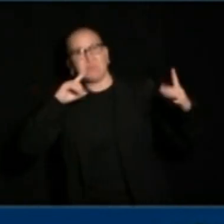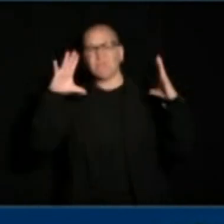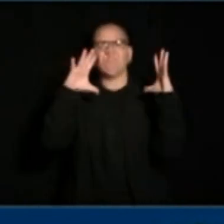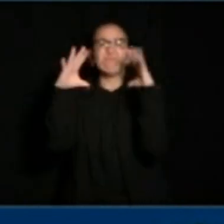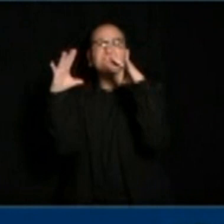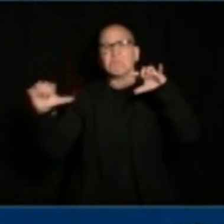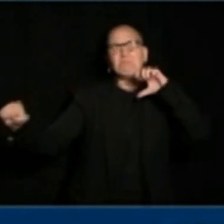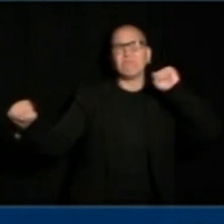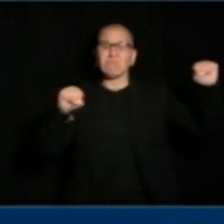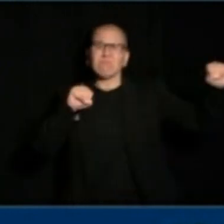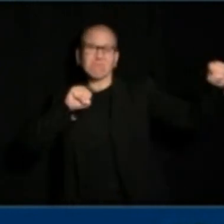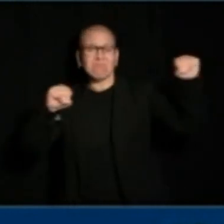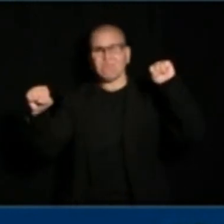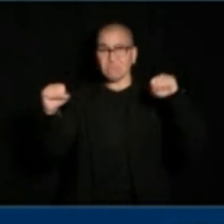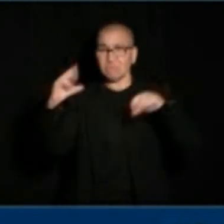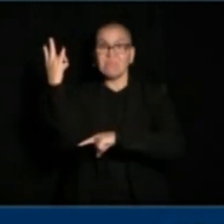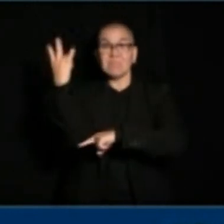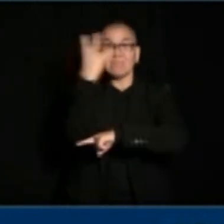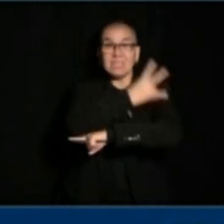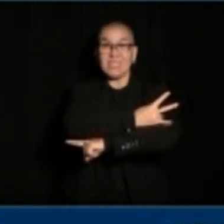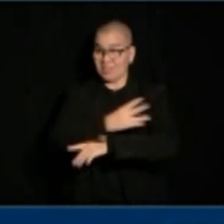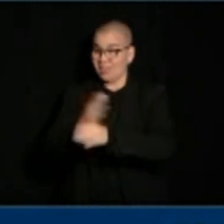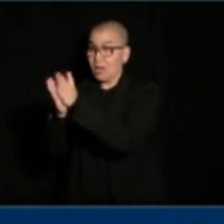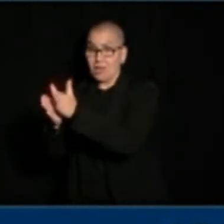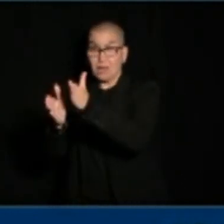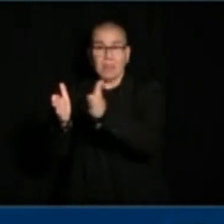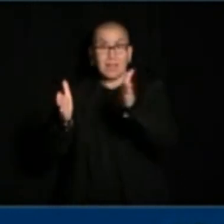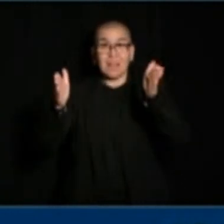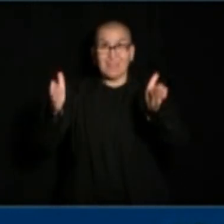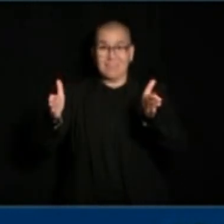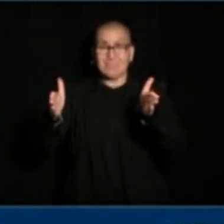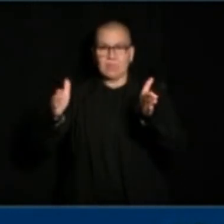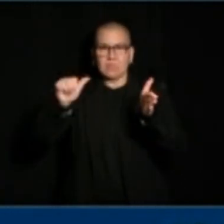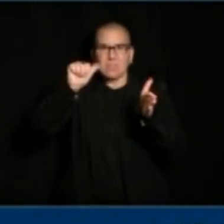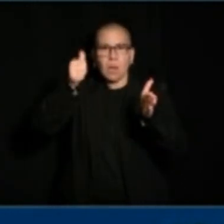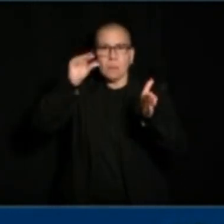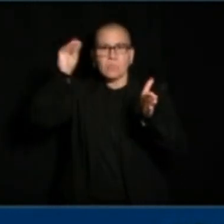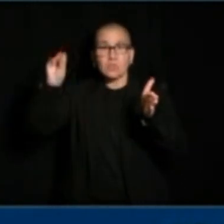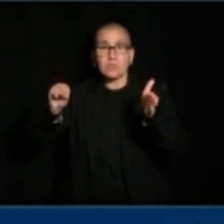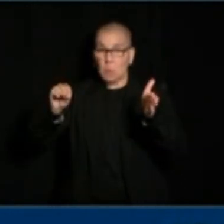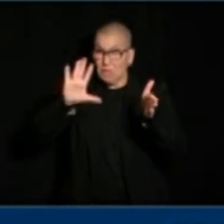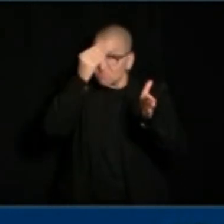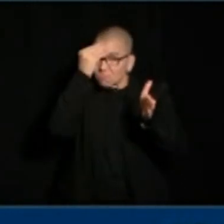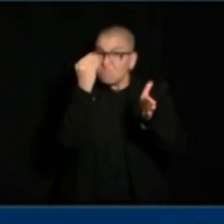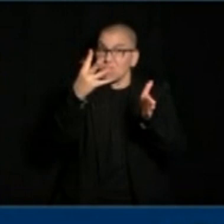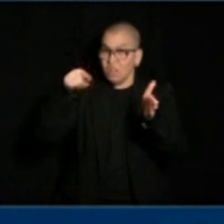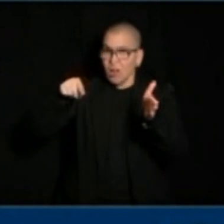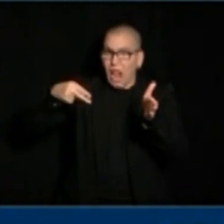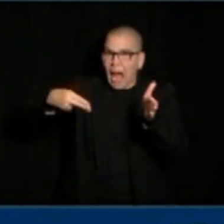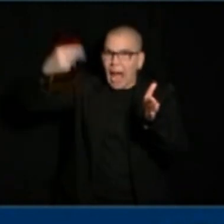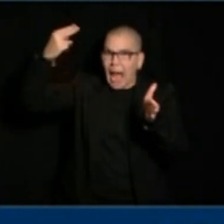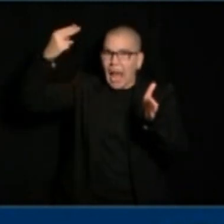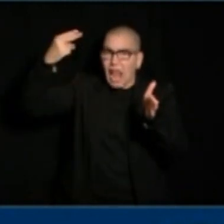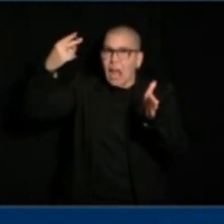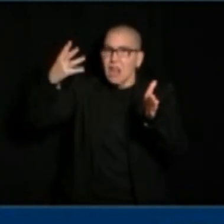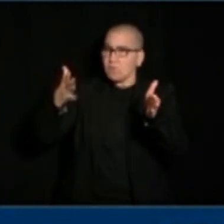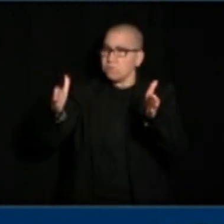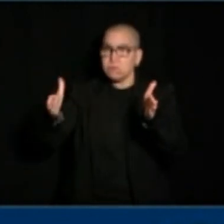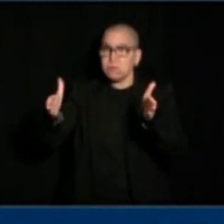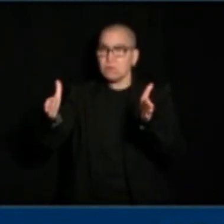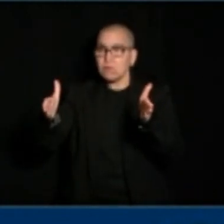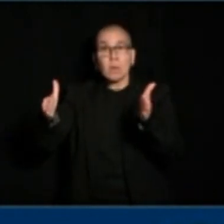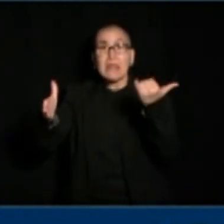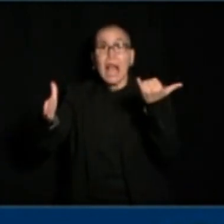7-day case growth rate, and it was about 10%. That was high but manageable. That's gone to 75%, and it will go off the top of